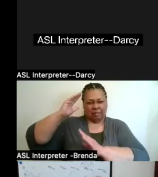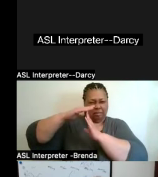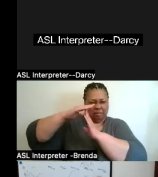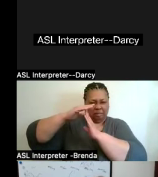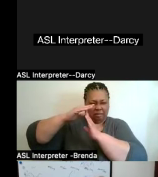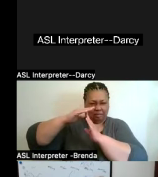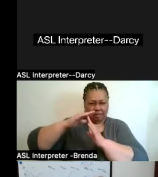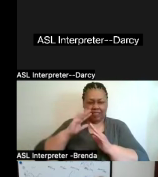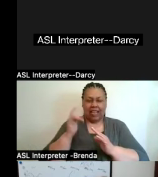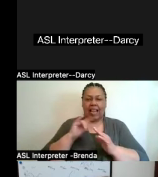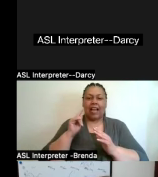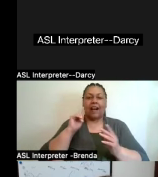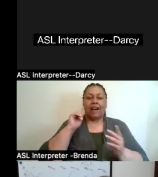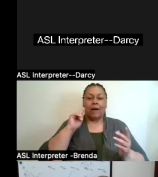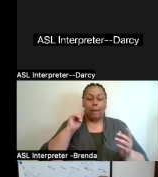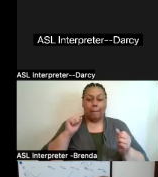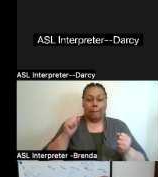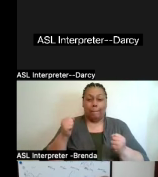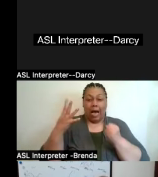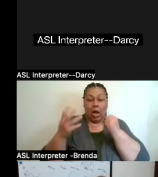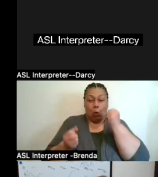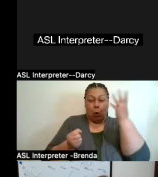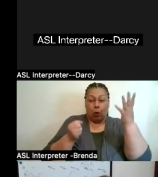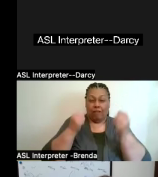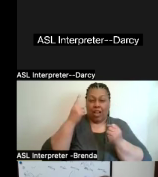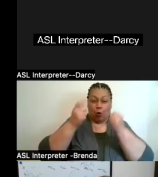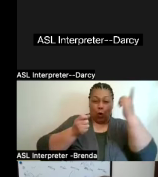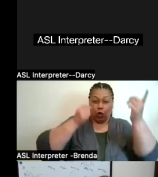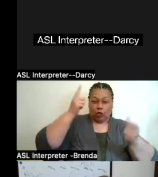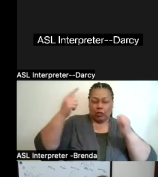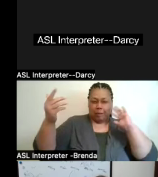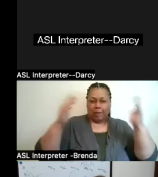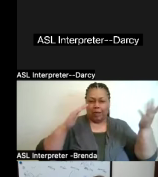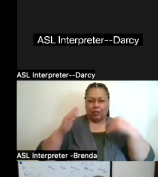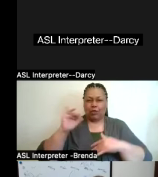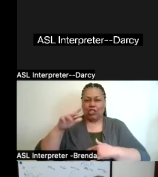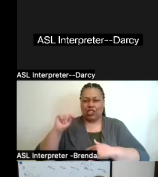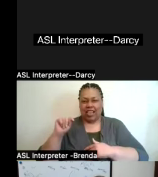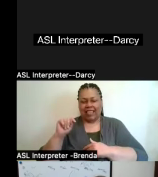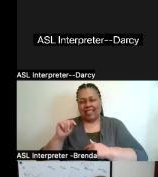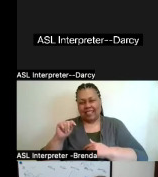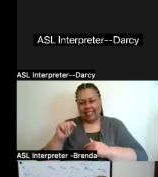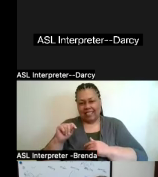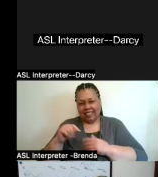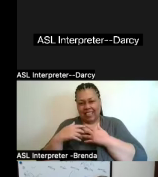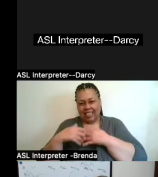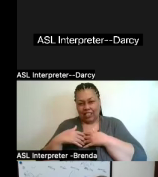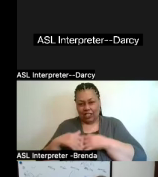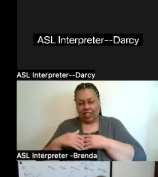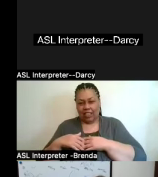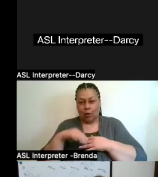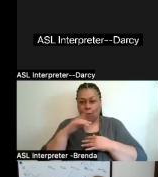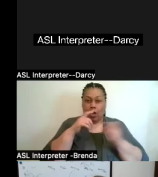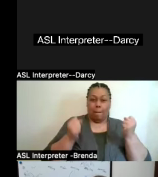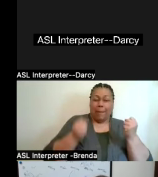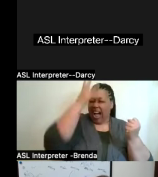a firework bang versus like a jet engine roar. Like even if they have the same energy, one is squished into a short